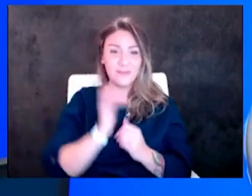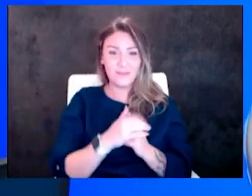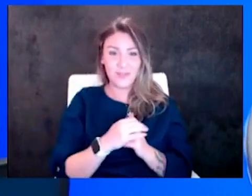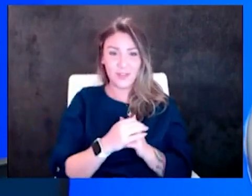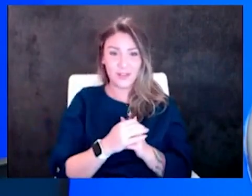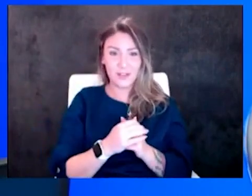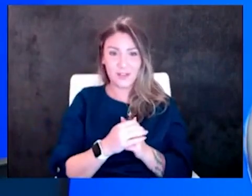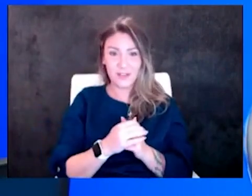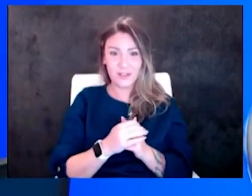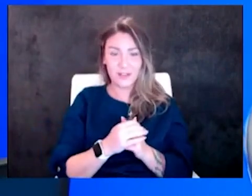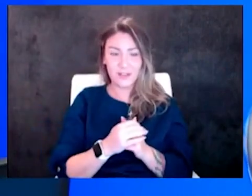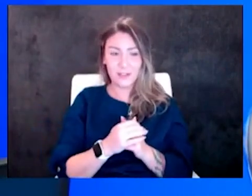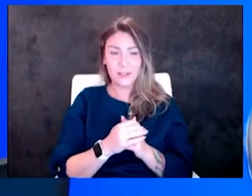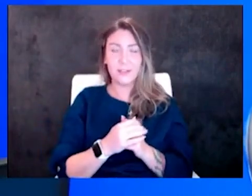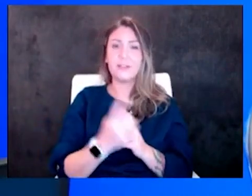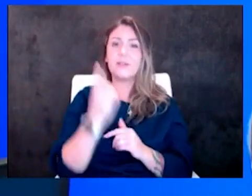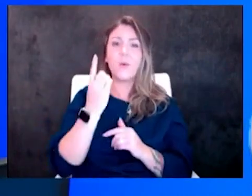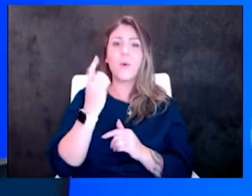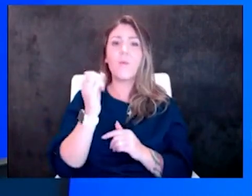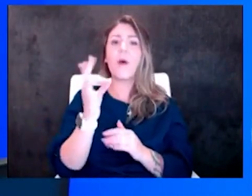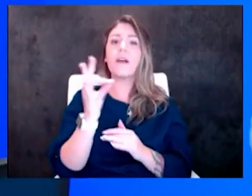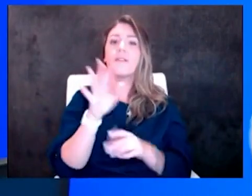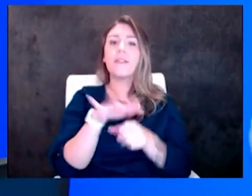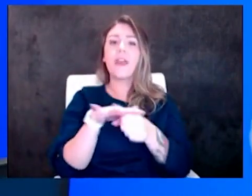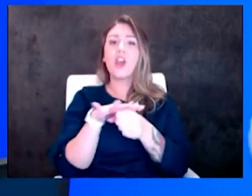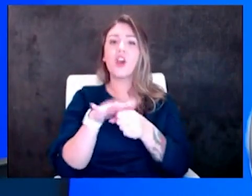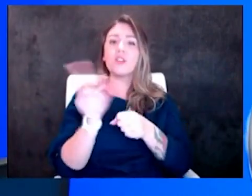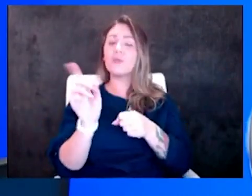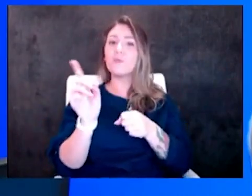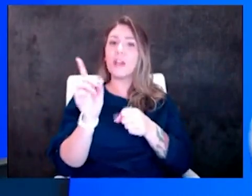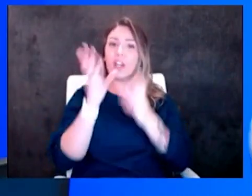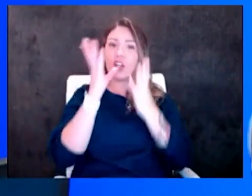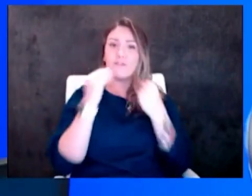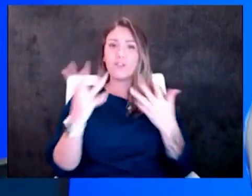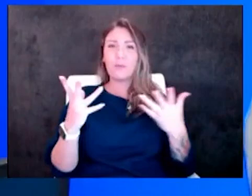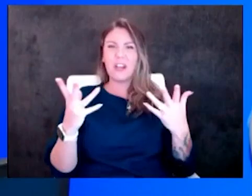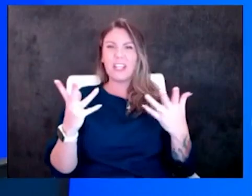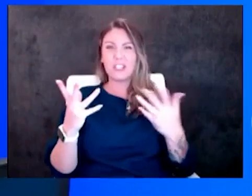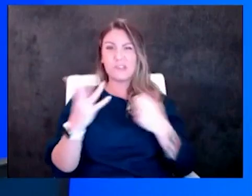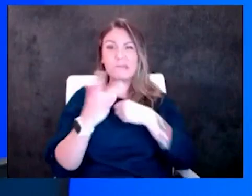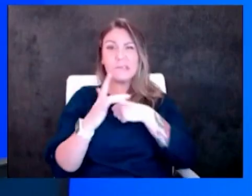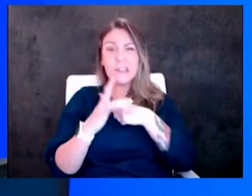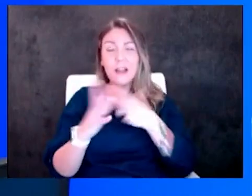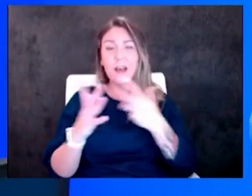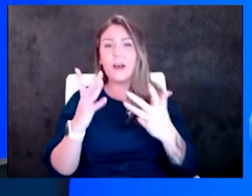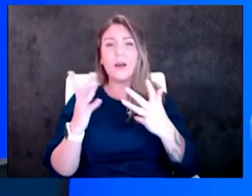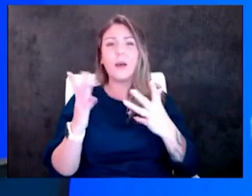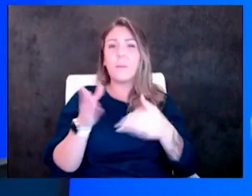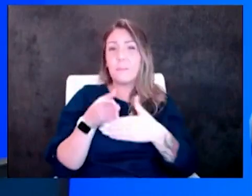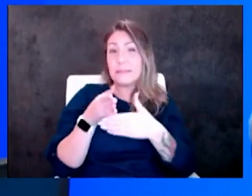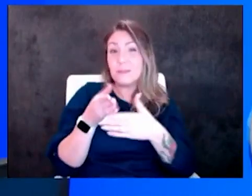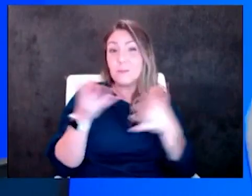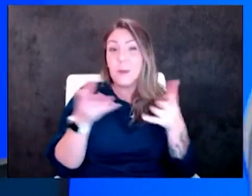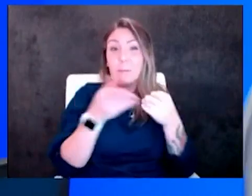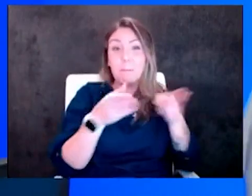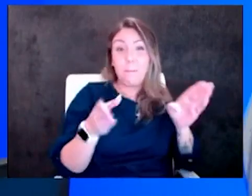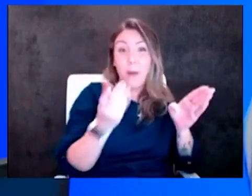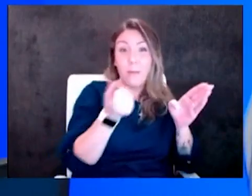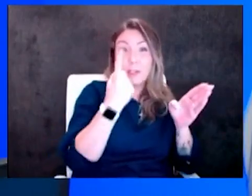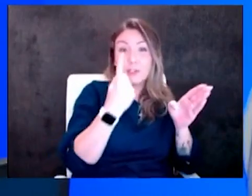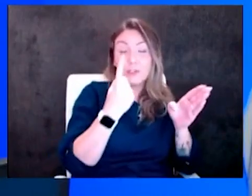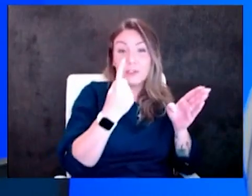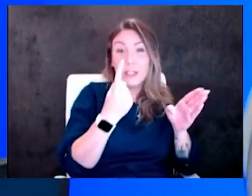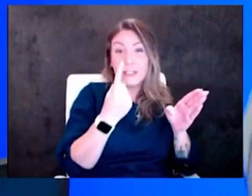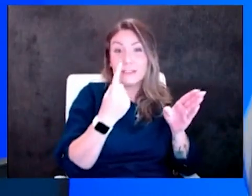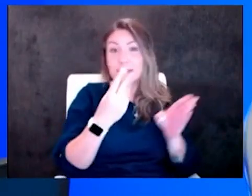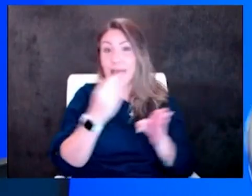of the areas where there's an information gap between what the public understands about aneurysms and the reality